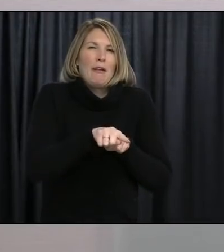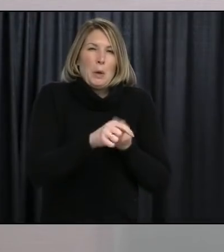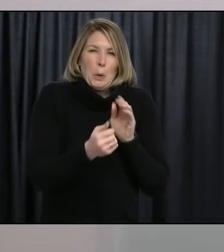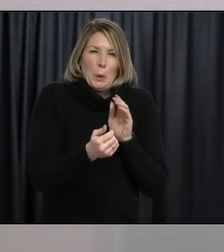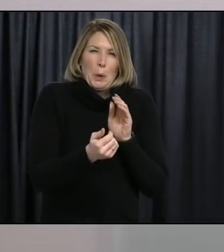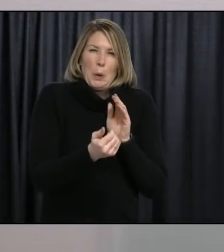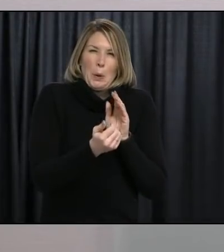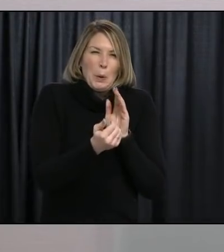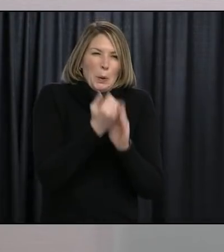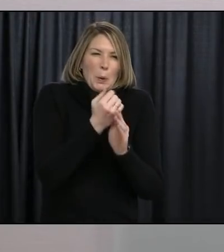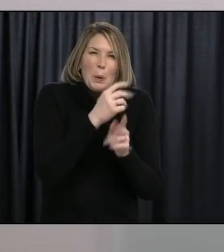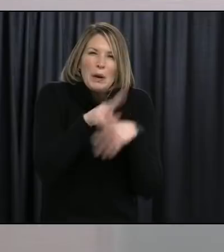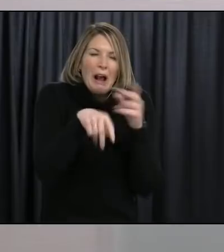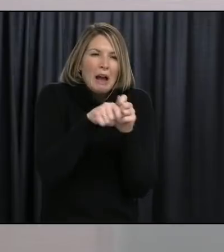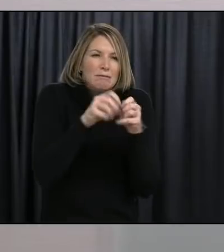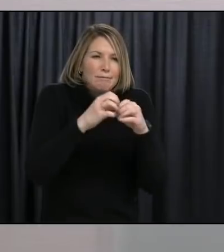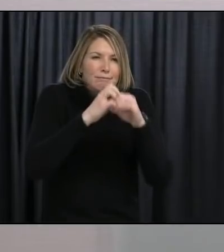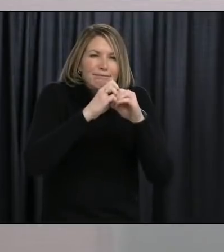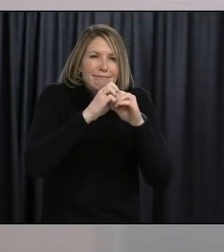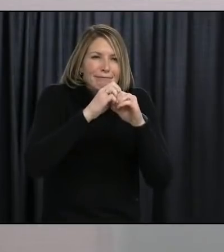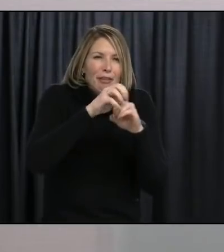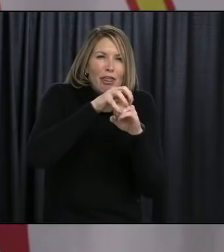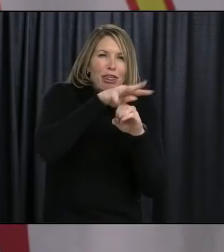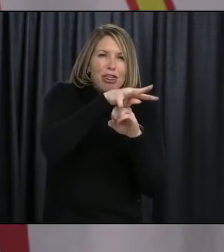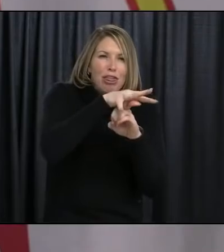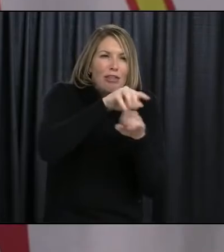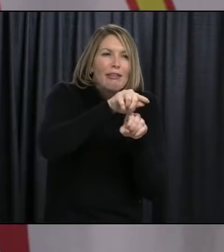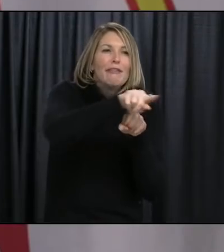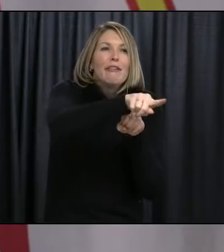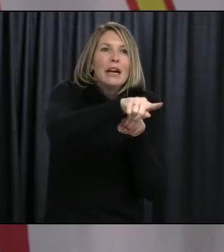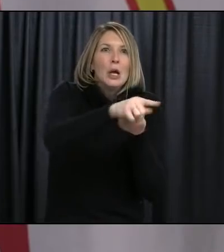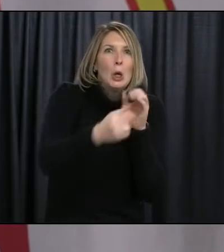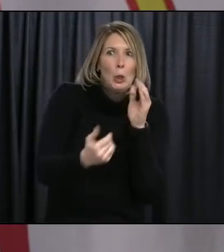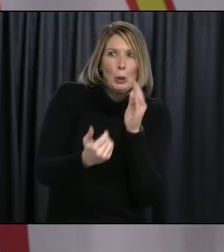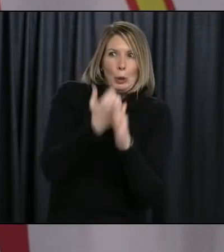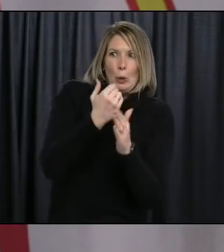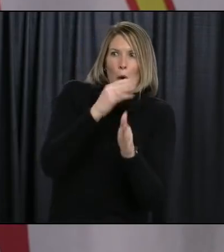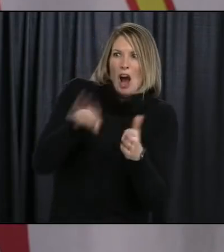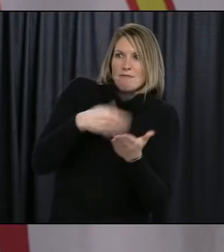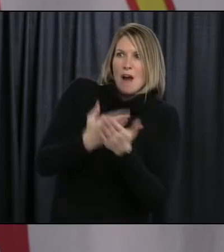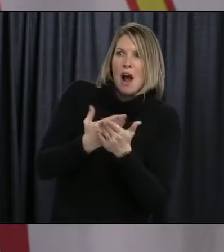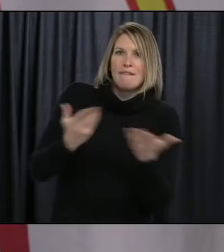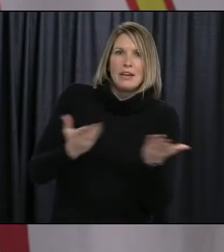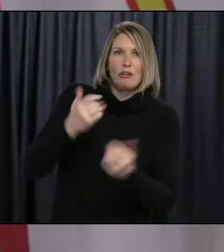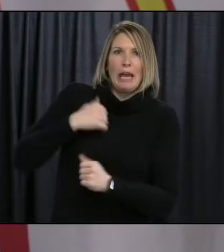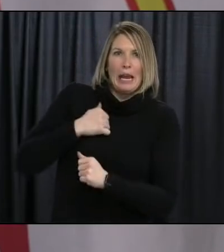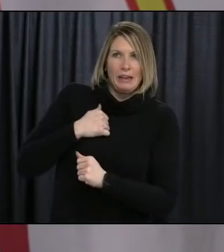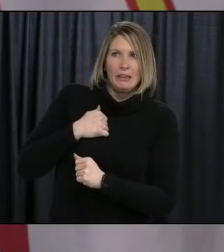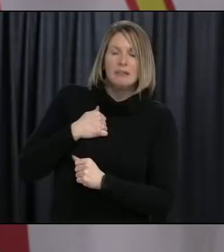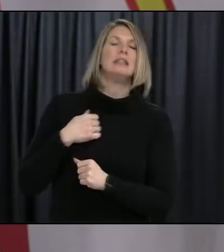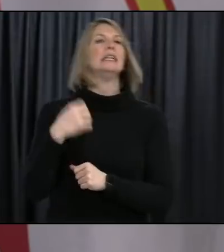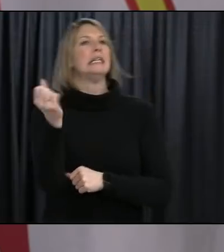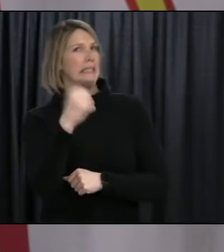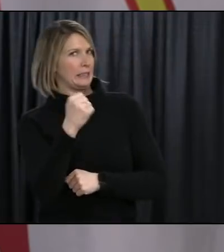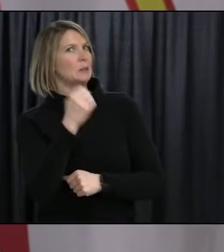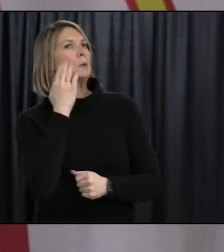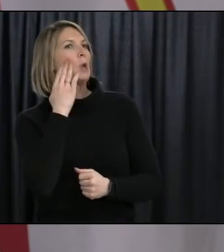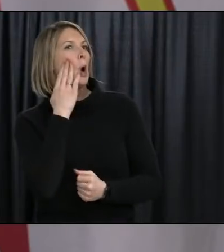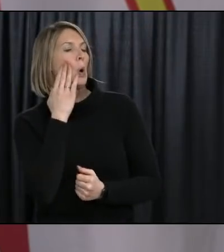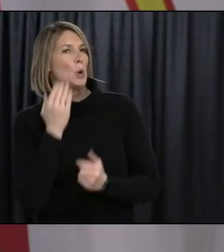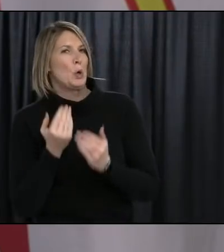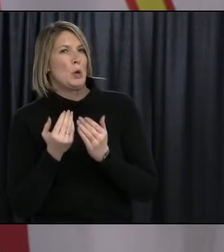So certainly we know that we have the variant here in the country. We've had a few cases that have